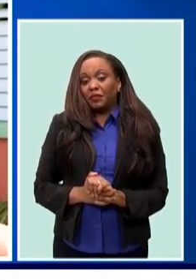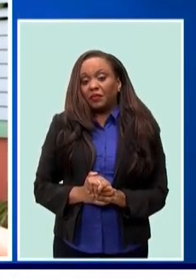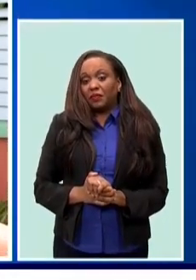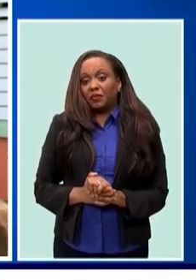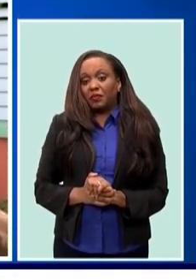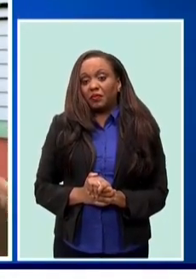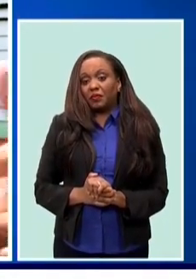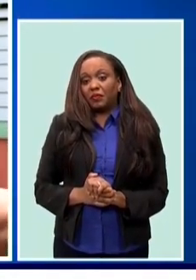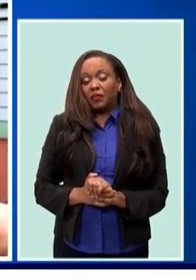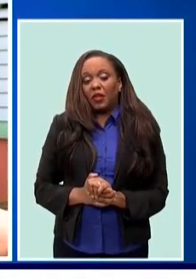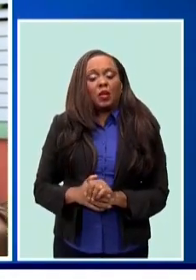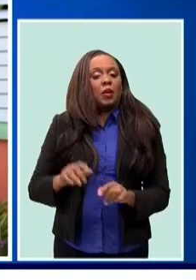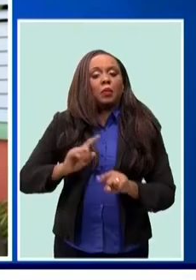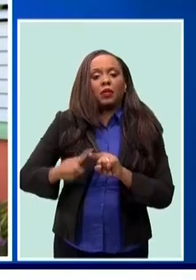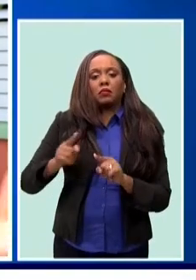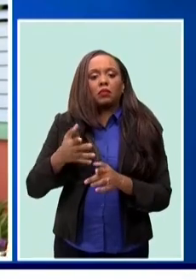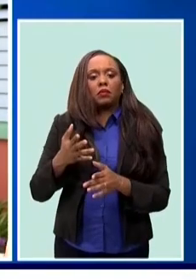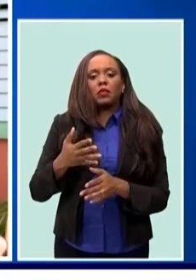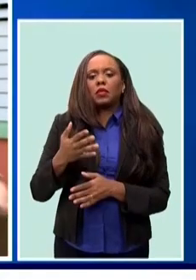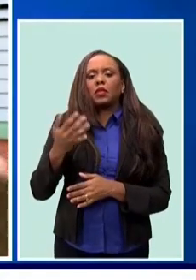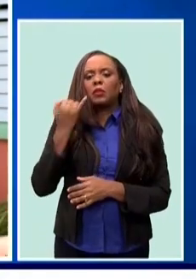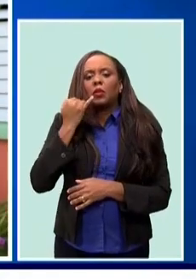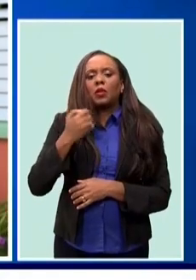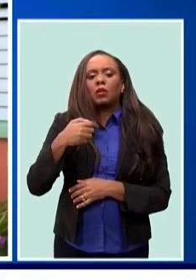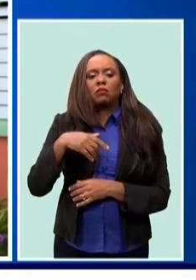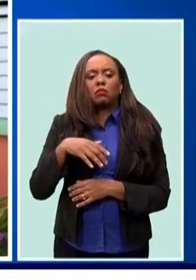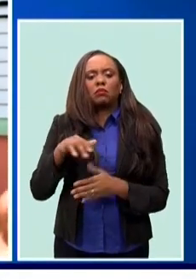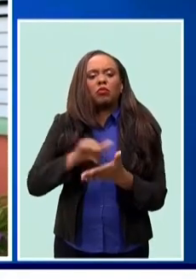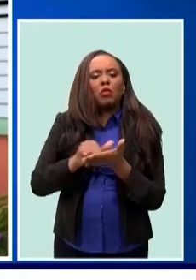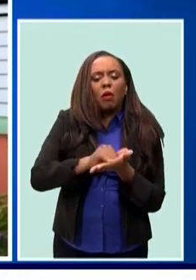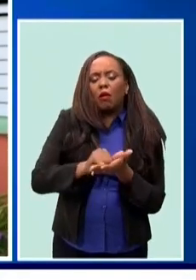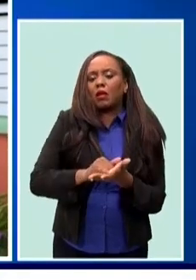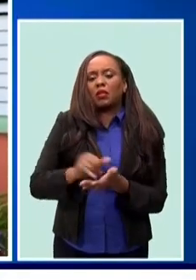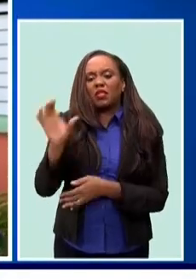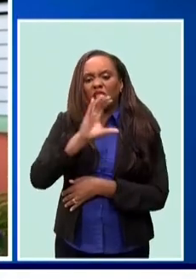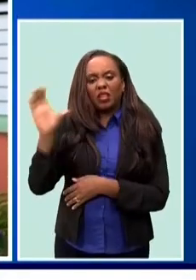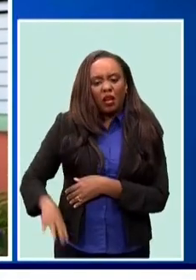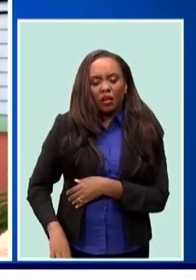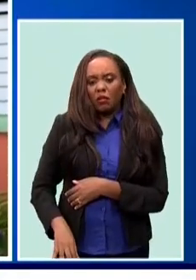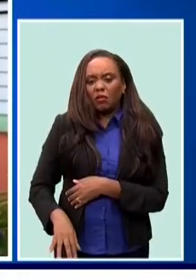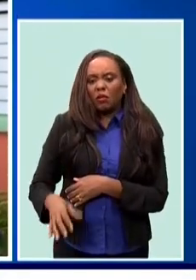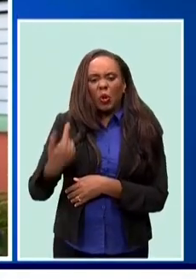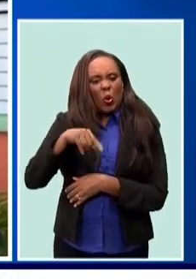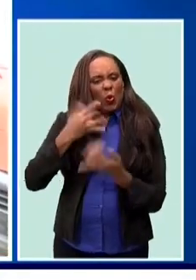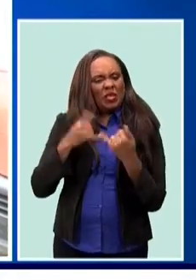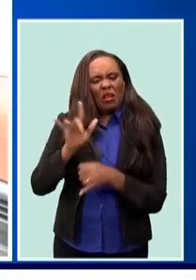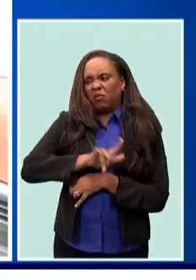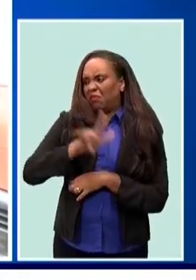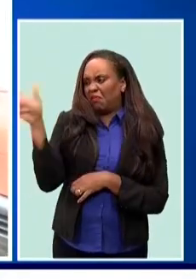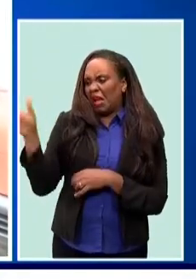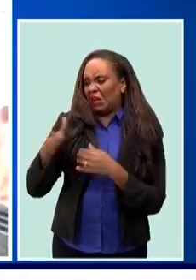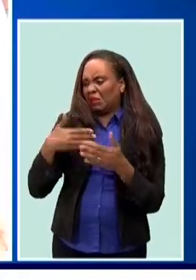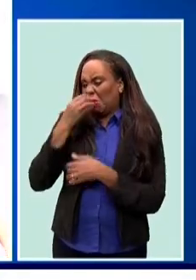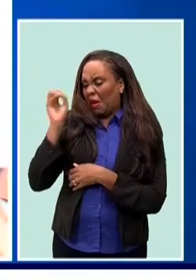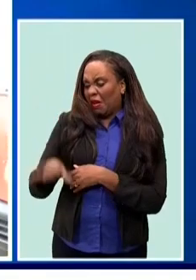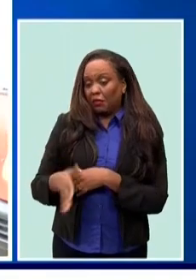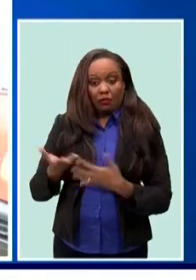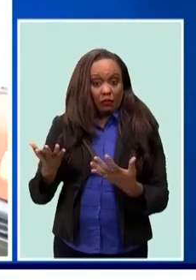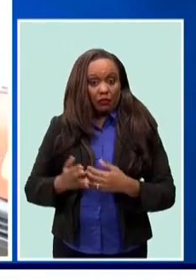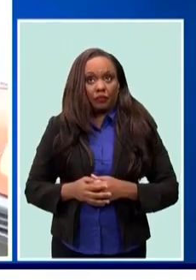people in Barbados don't go to New York or don't go to Chicago. But look at the murder rate across here, so on and stuff like that. That's what the people are basically about. It's a good, very